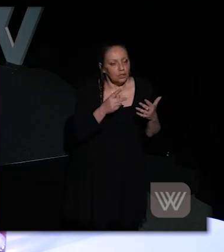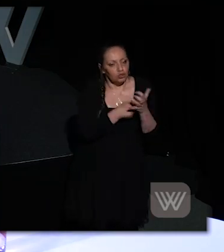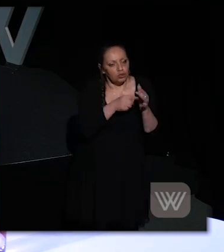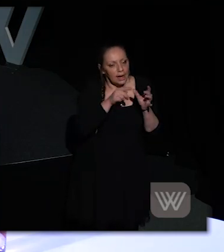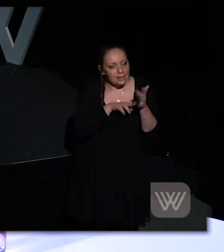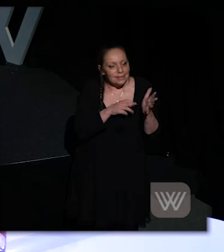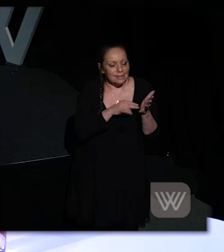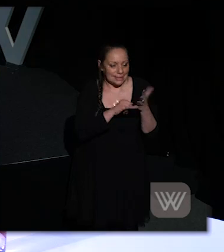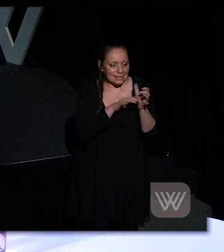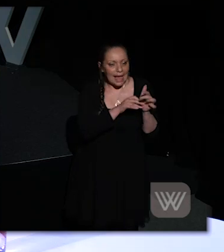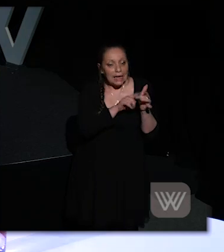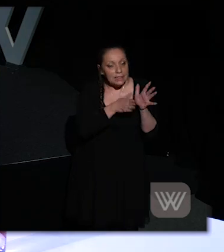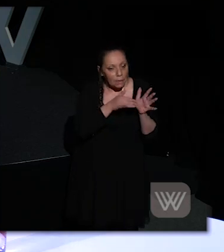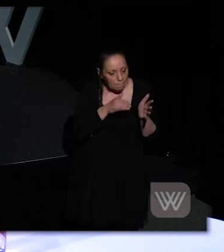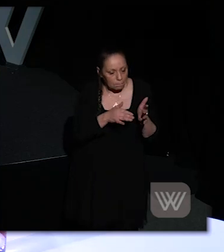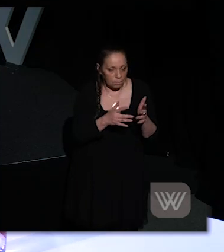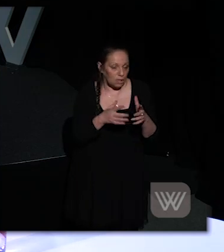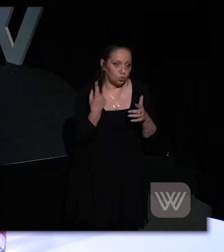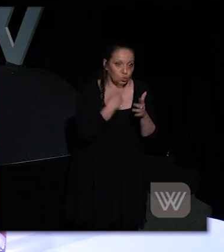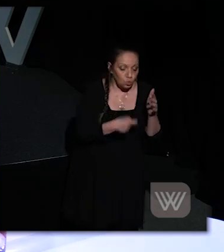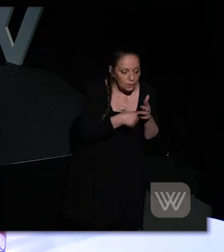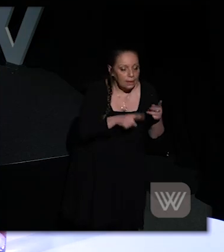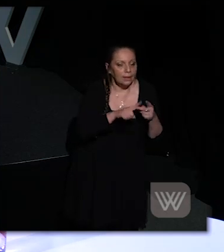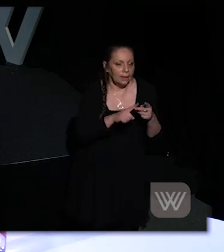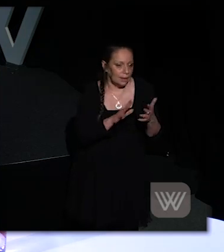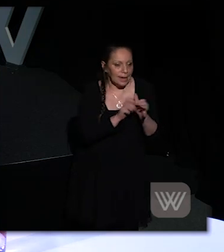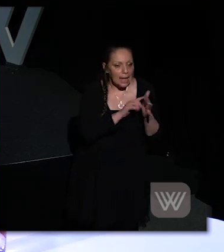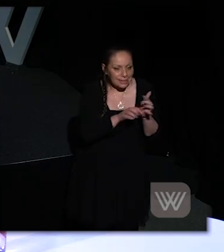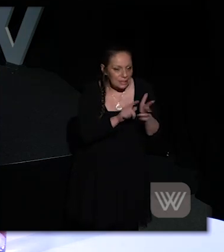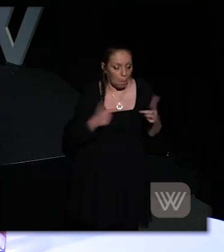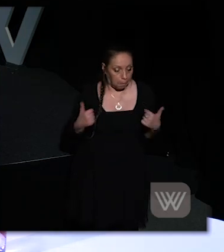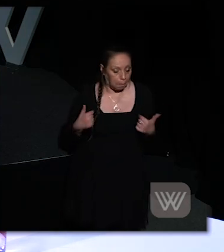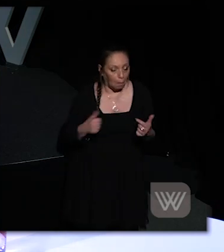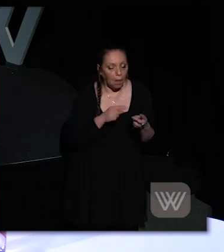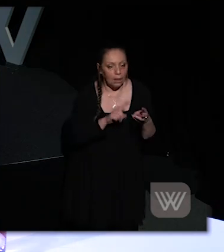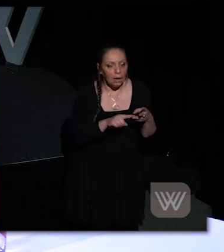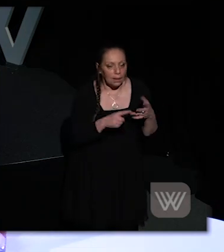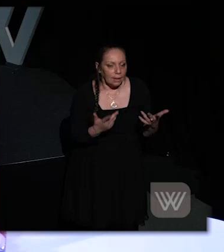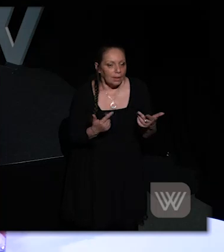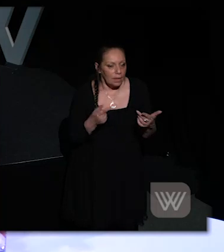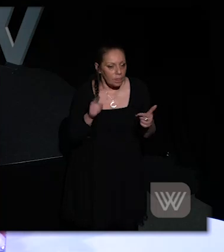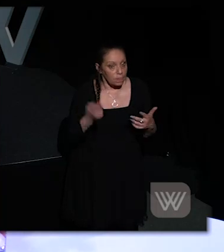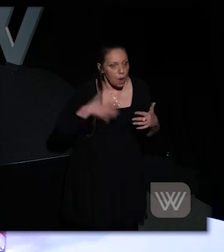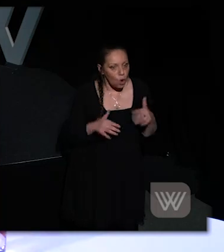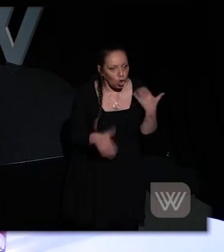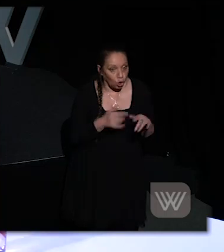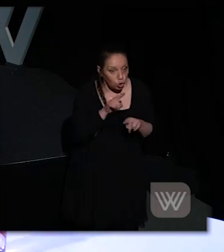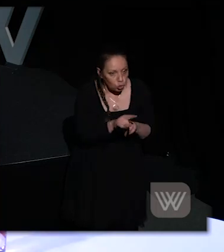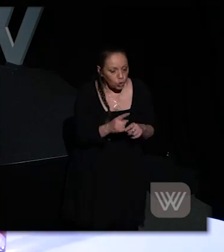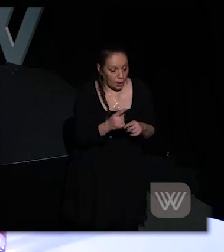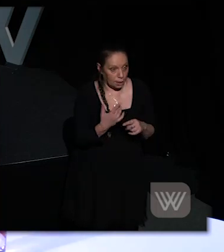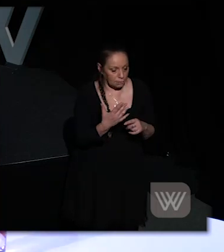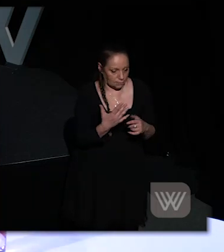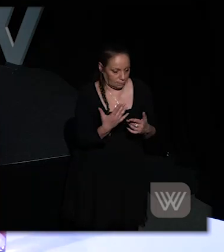sadism. But sadism is the strongest link. So what that means is that they want to hurt you and they take pleasure from it. Mm-hmm. And